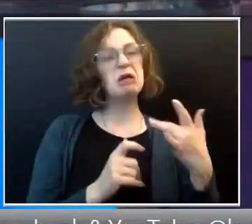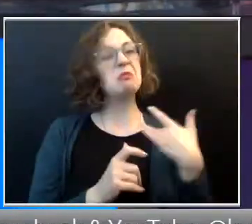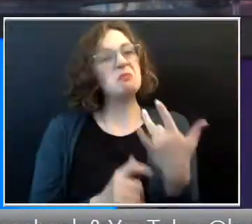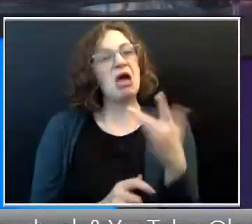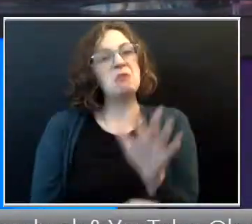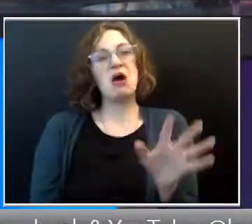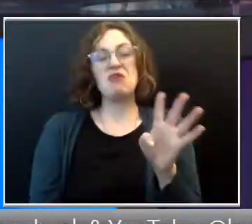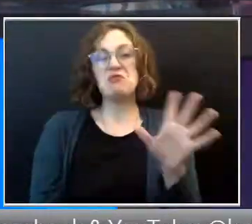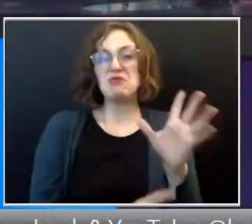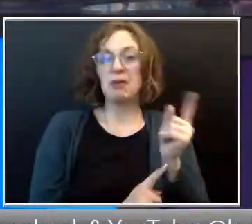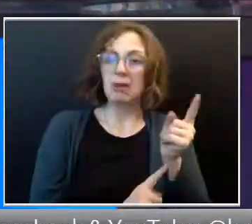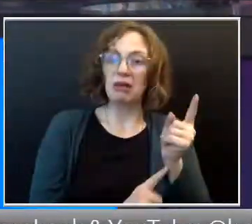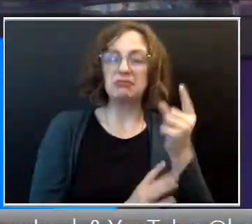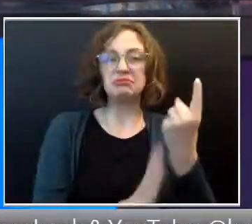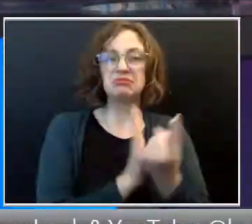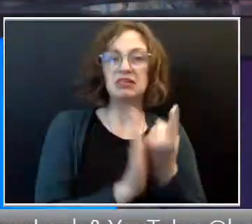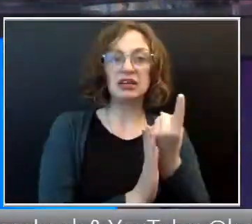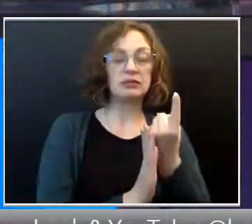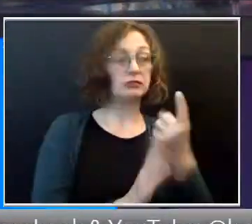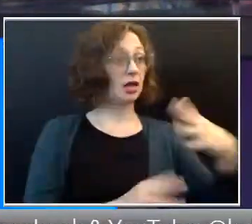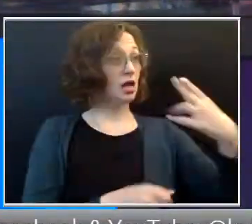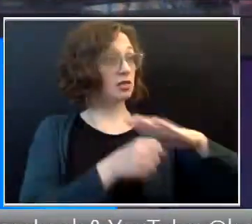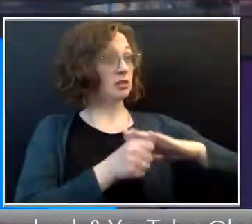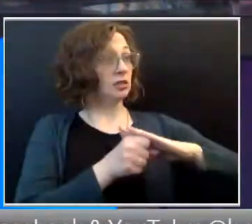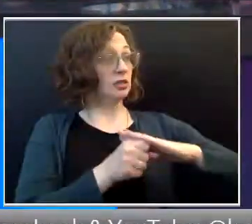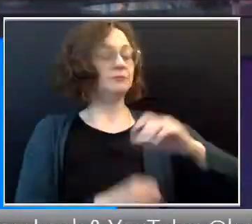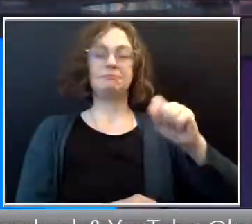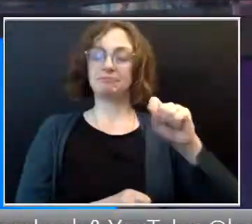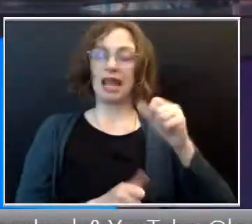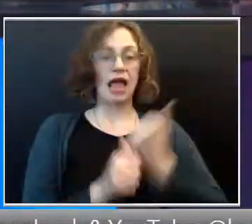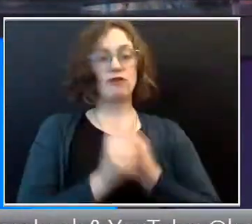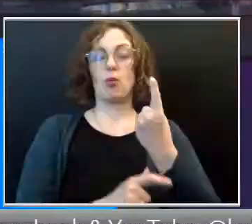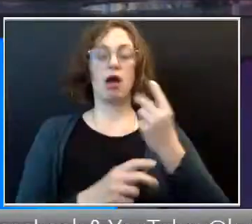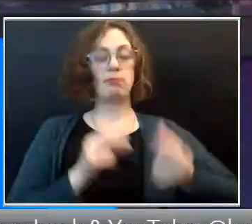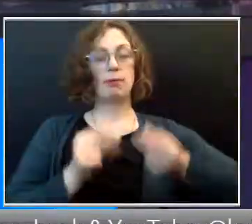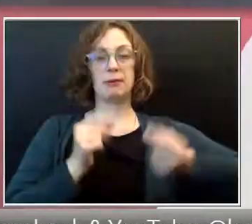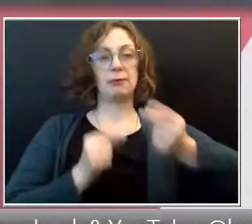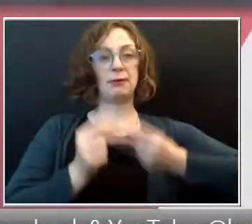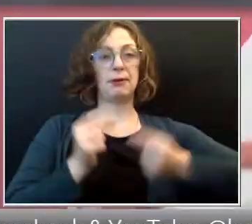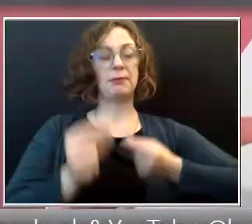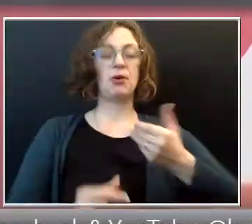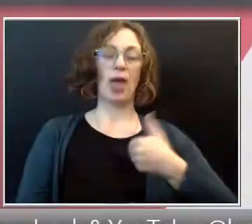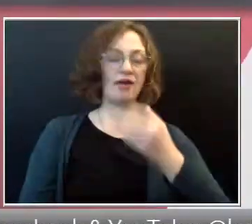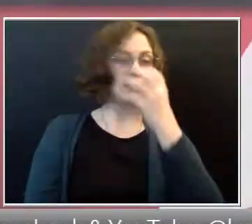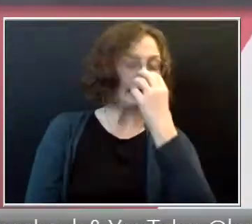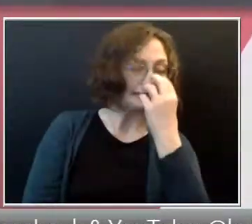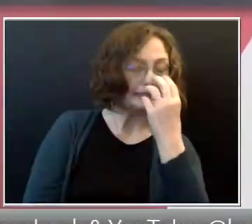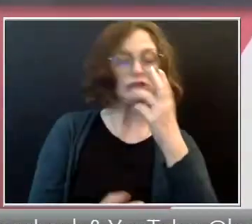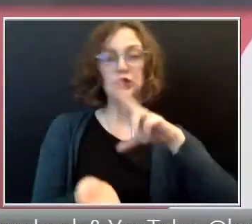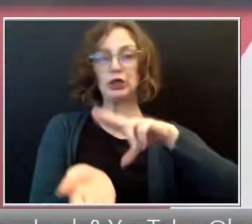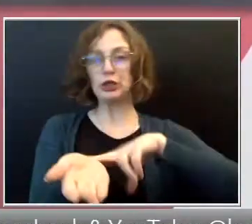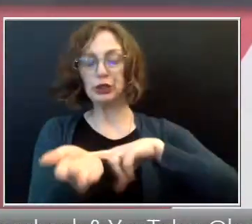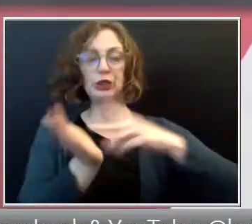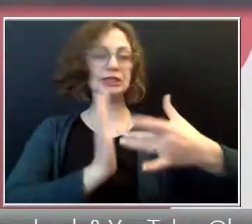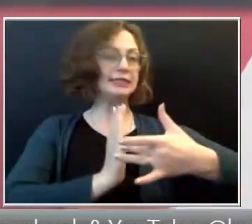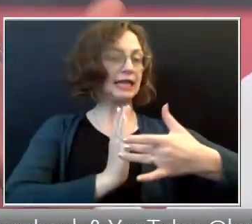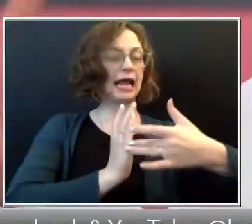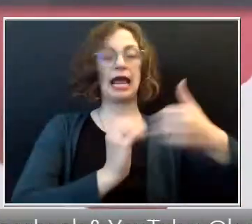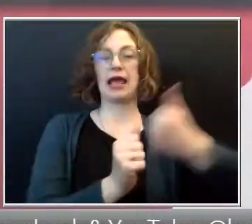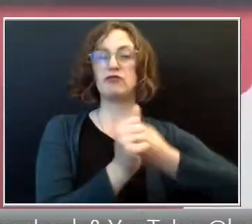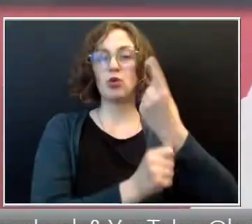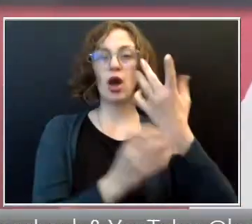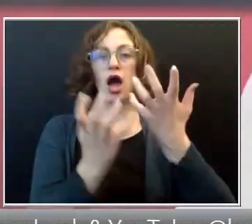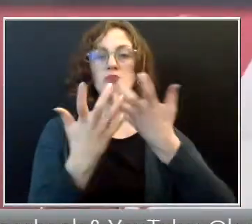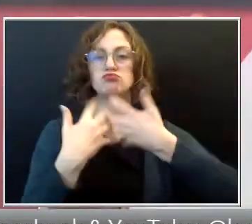Yeah, everybody's moving very quickly, and like I said, we have anesthesia, the nursing, the techs all moving together to